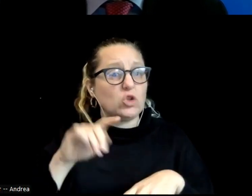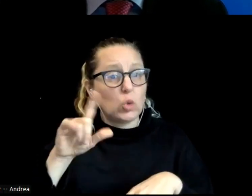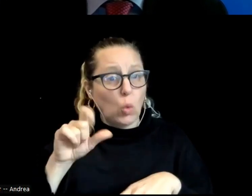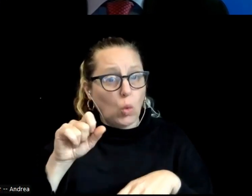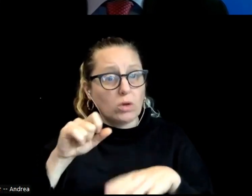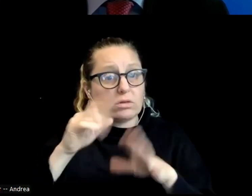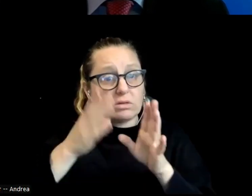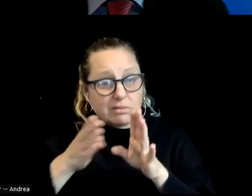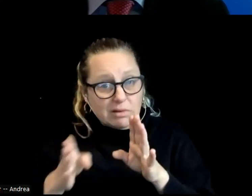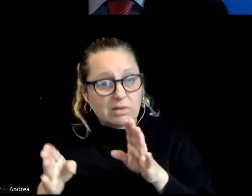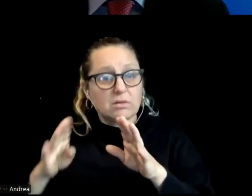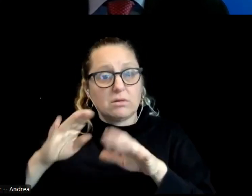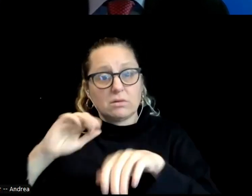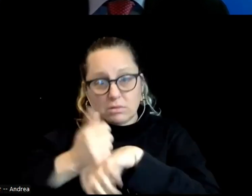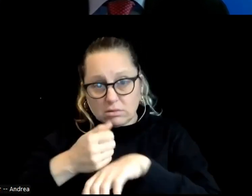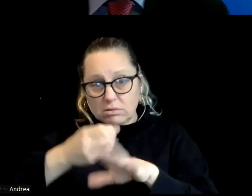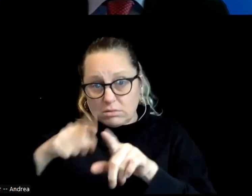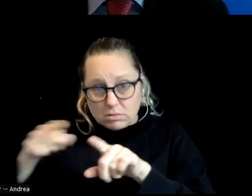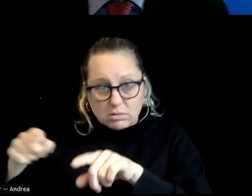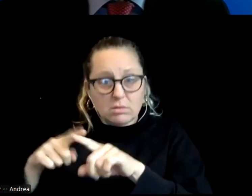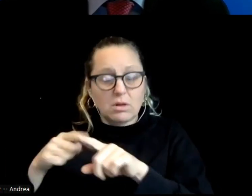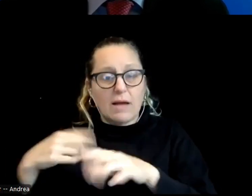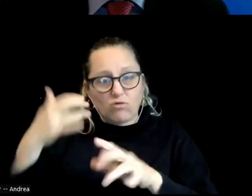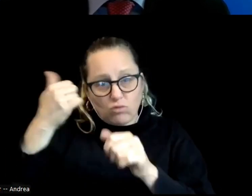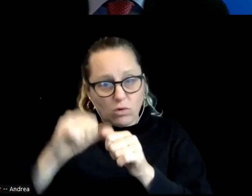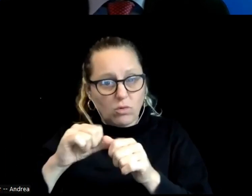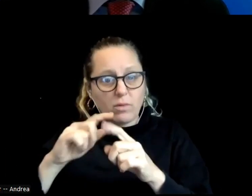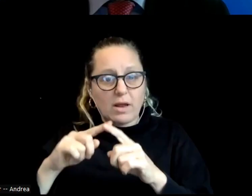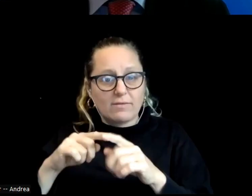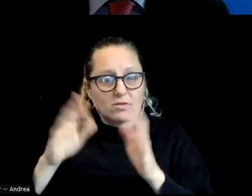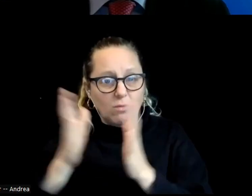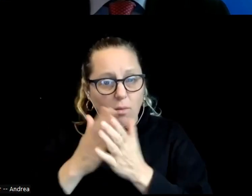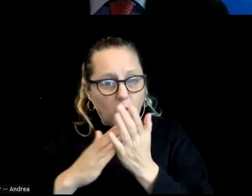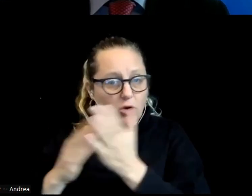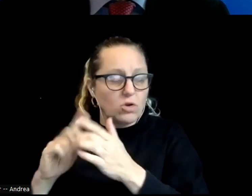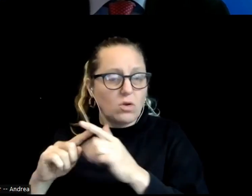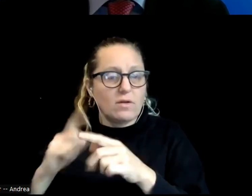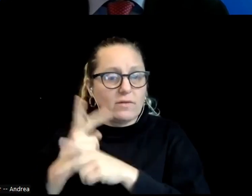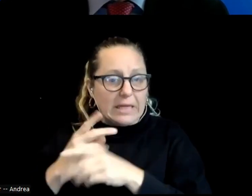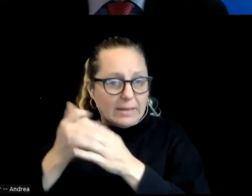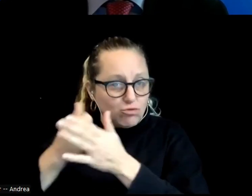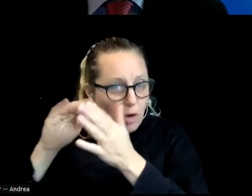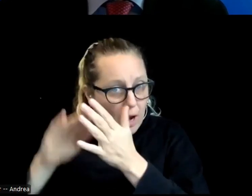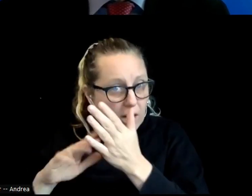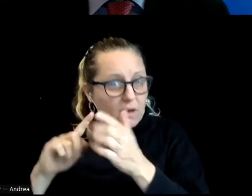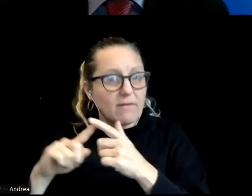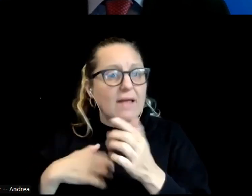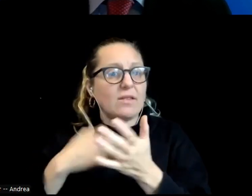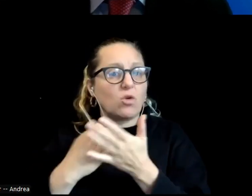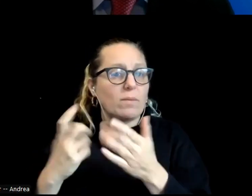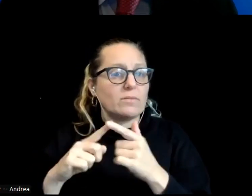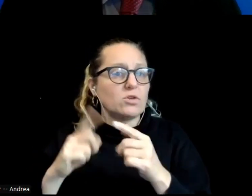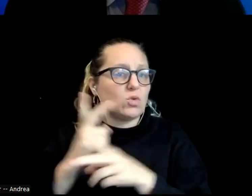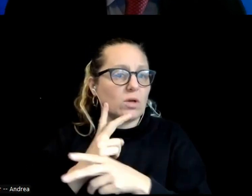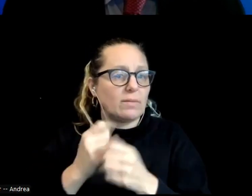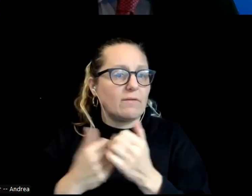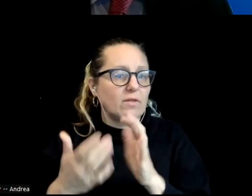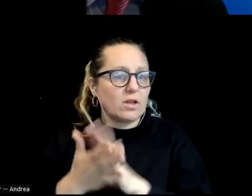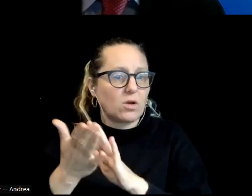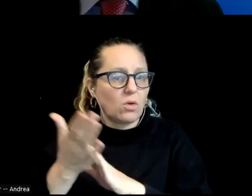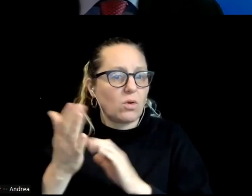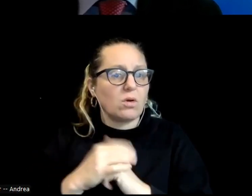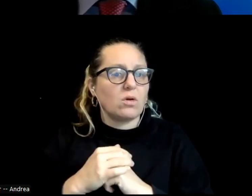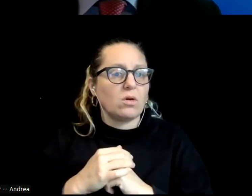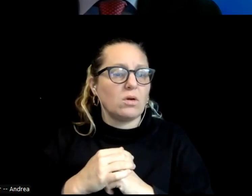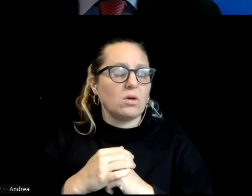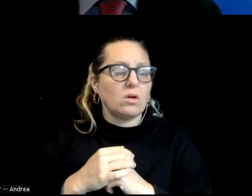lot to remember, a lot of small parts, a lot to keep track of, and of course, the equipment to maintain.